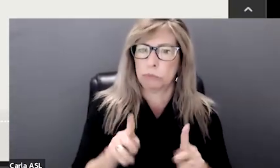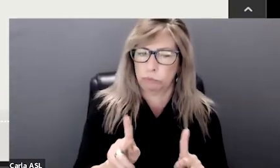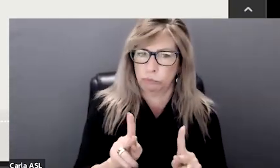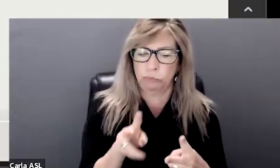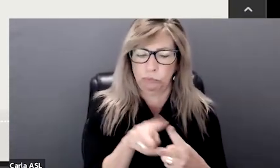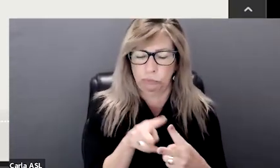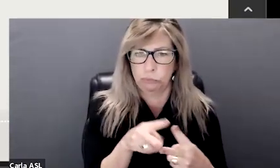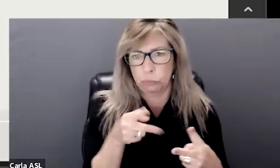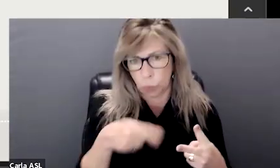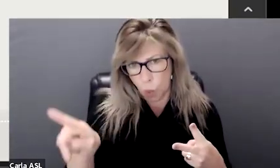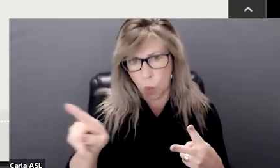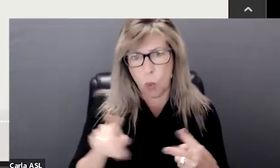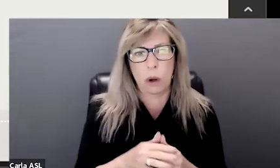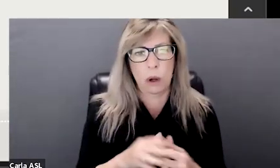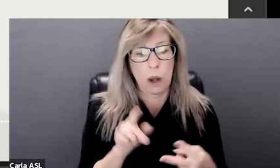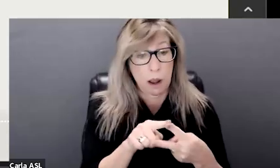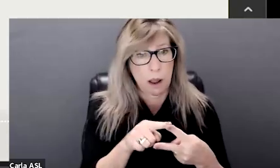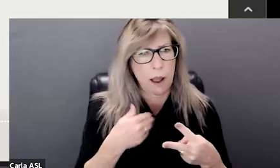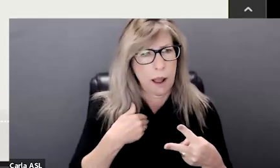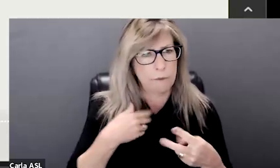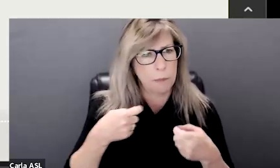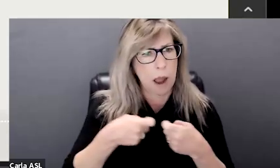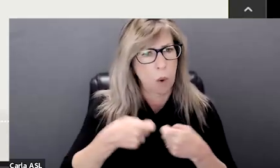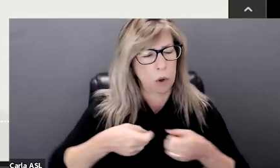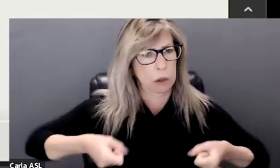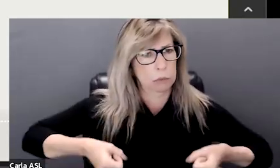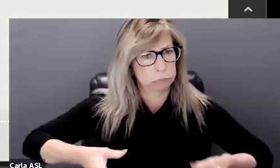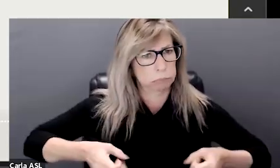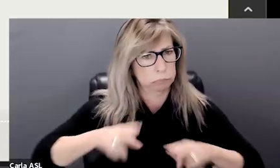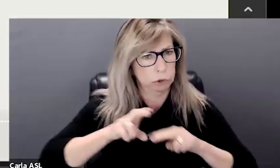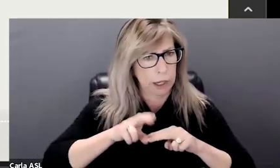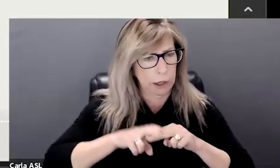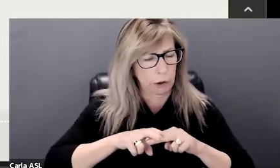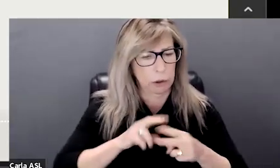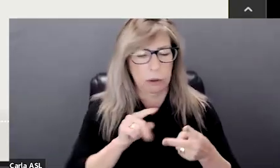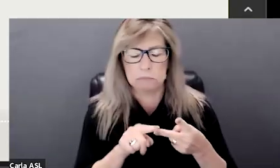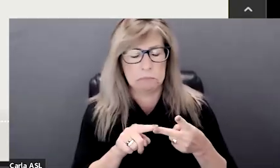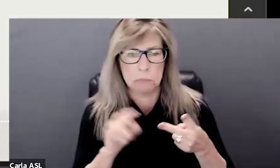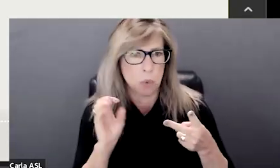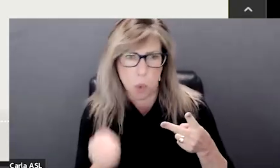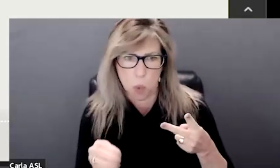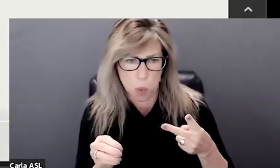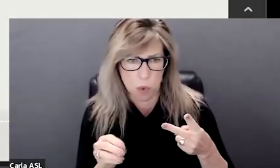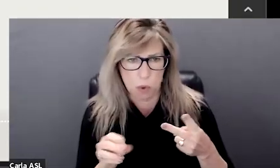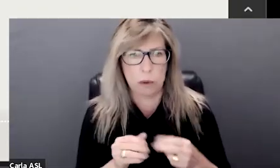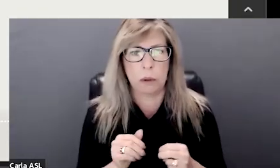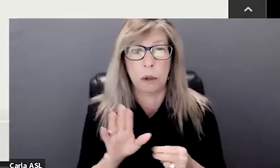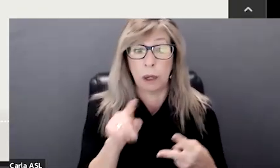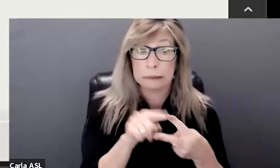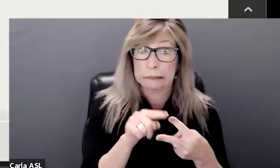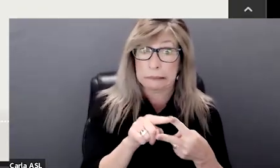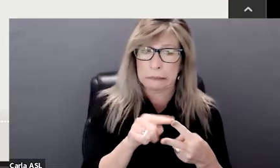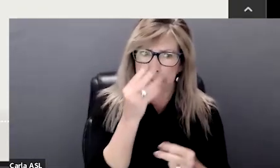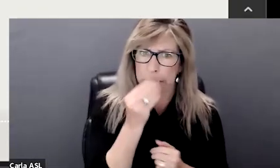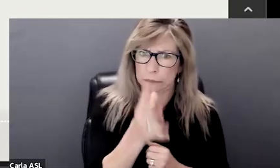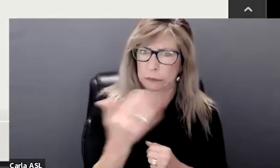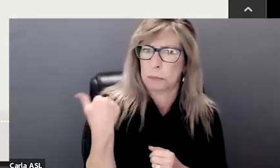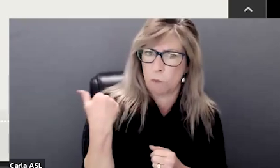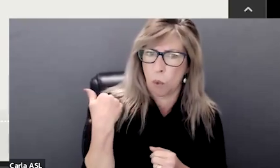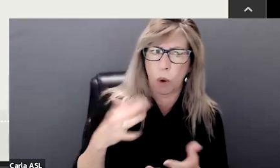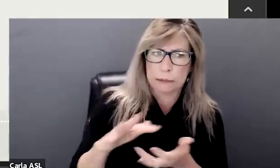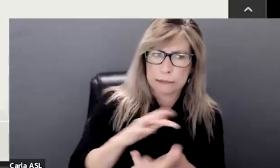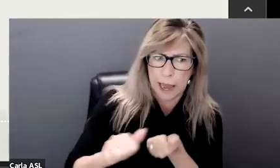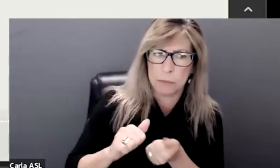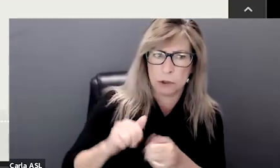does not. Peter has shared in the past that he's had difficulty with, that he's had damage to his power chair.